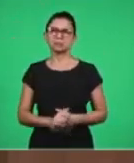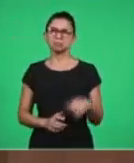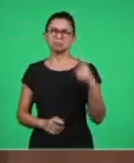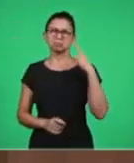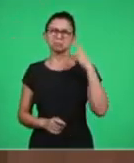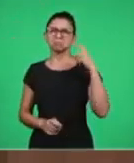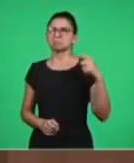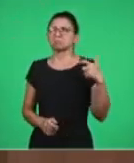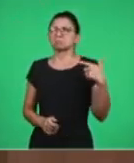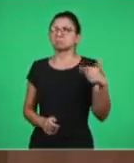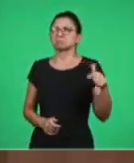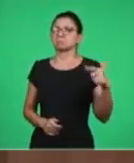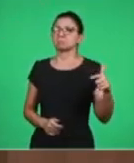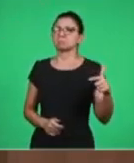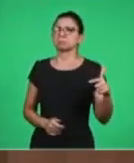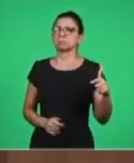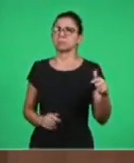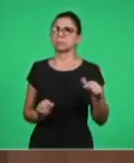they didn't care.